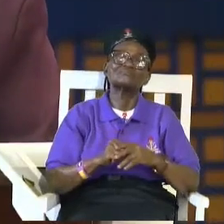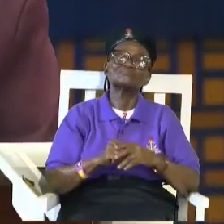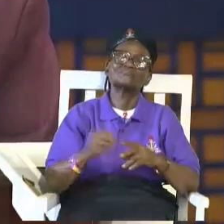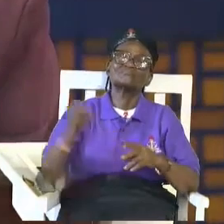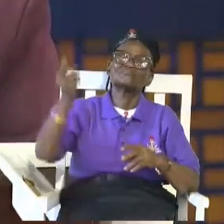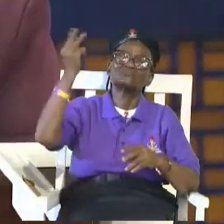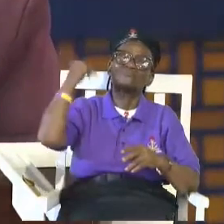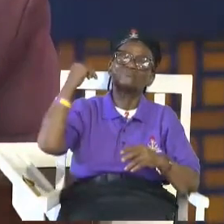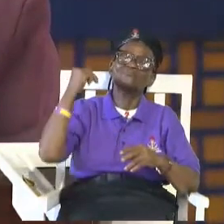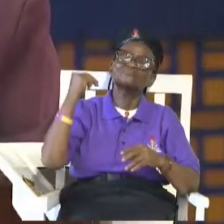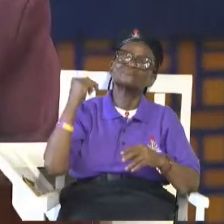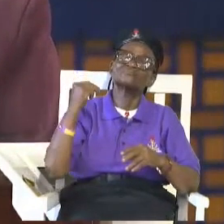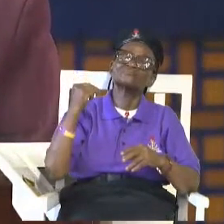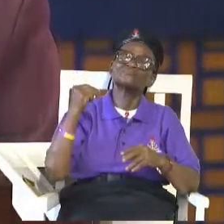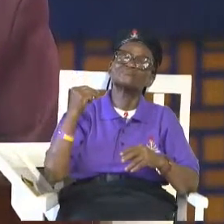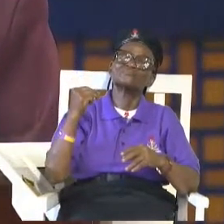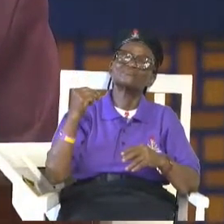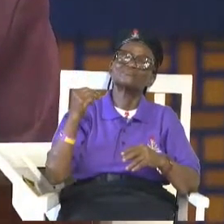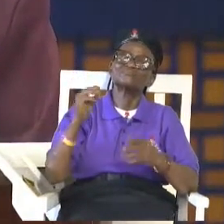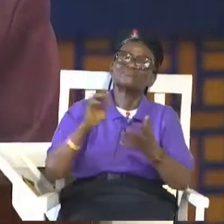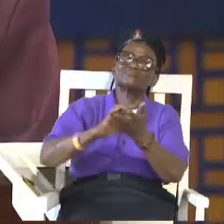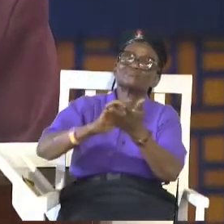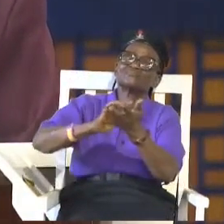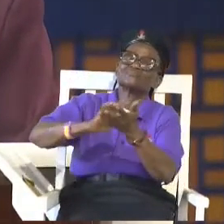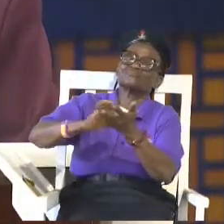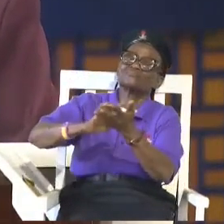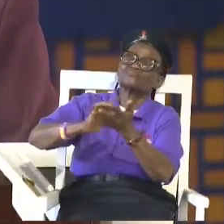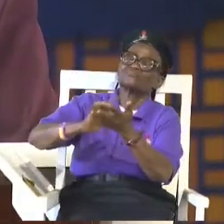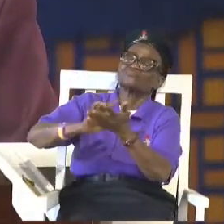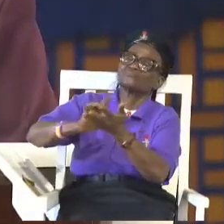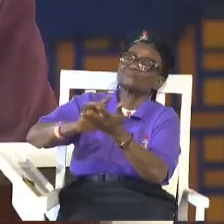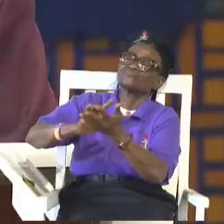was bankrupt,